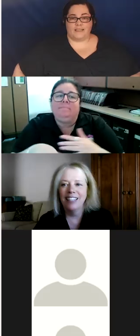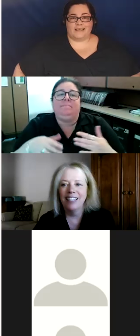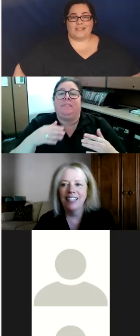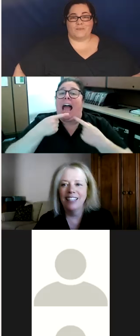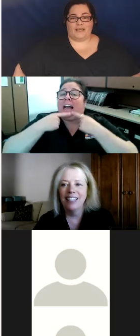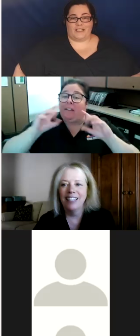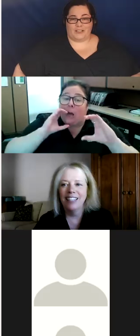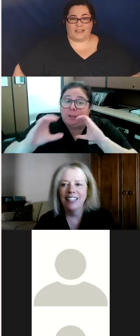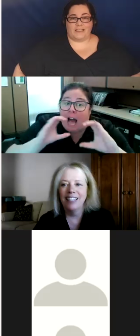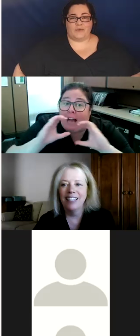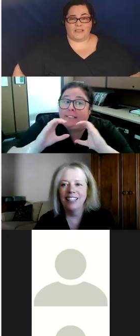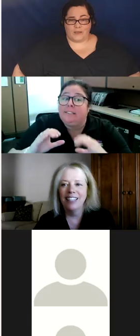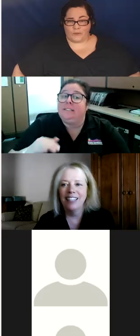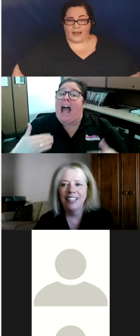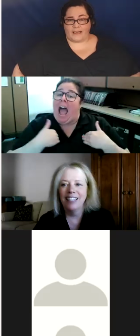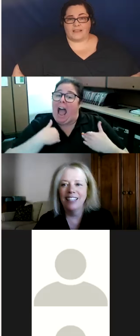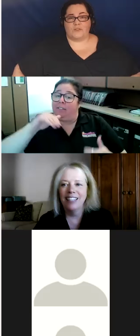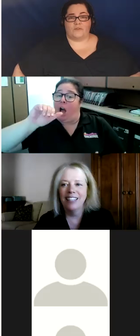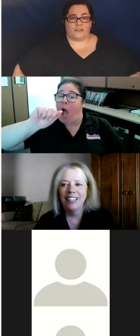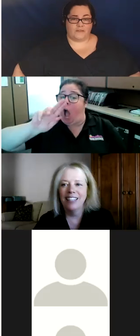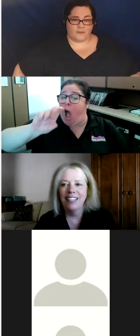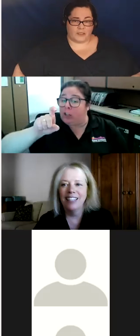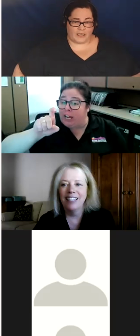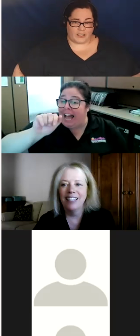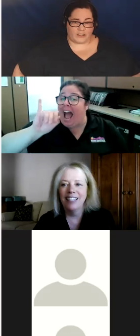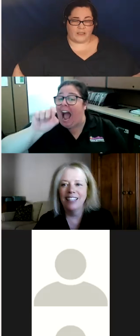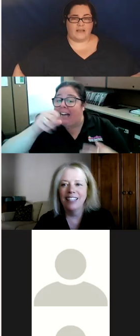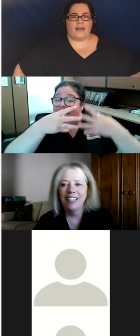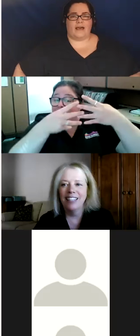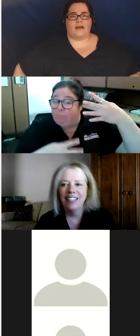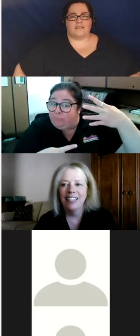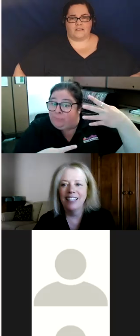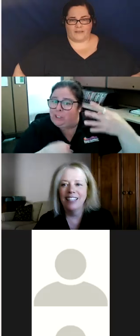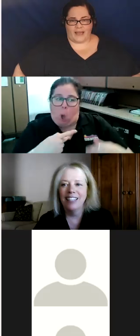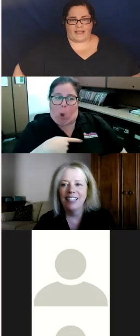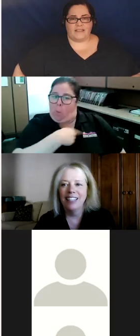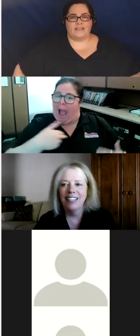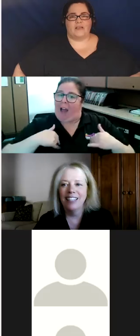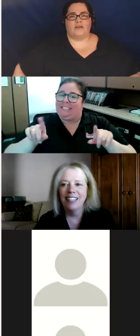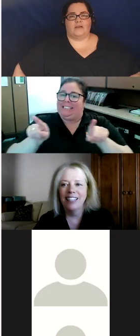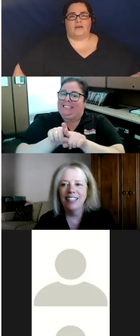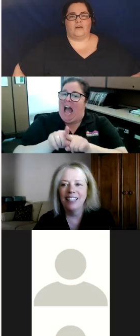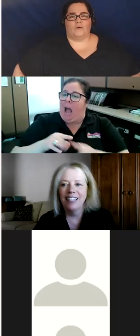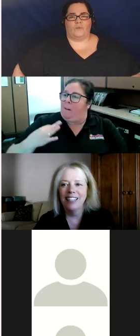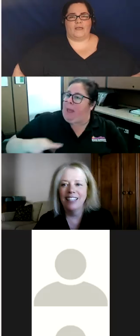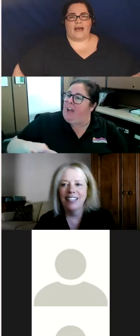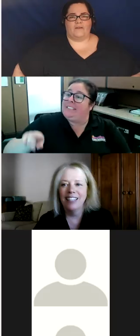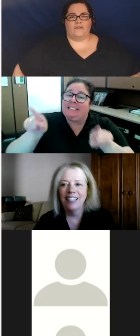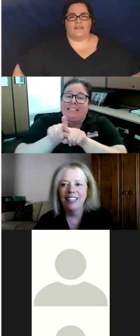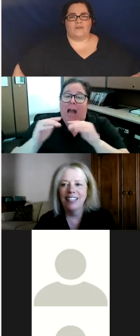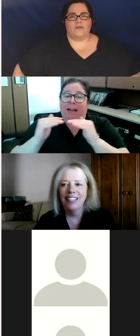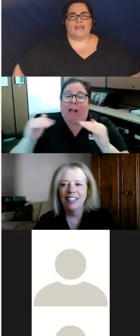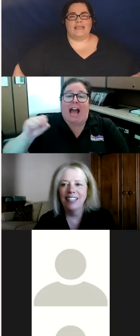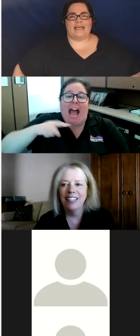for us, that's communication access. So it's equal access to effective communication and auxiliary aids. We